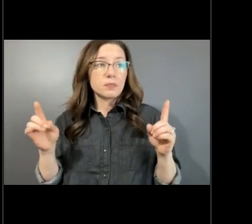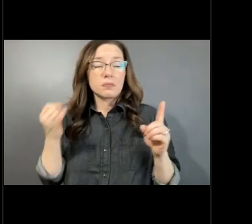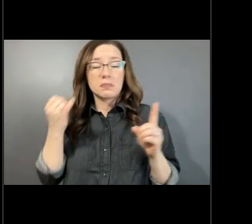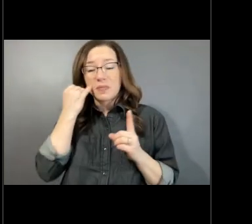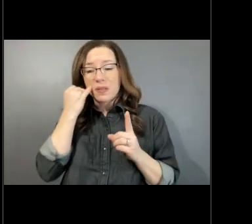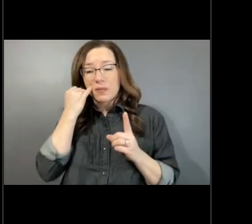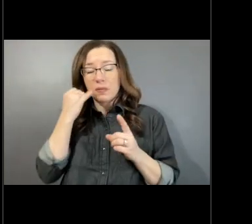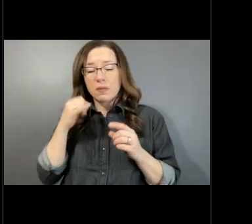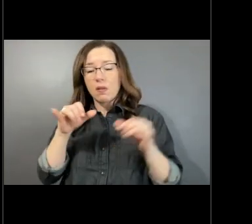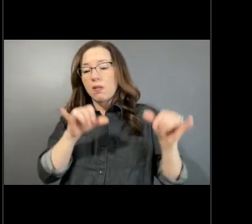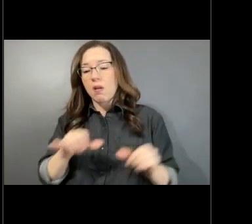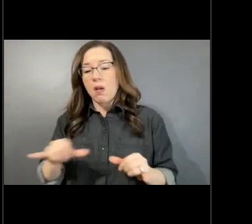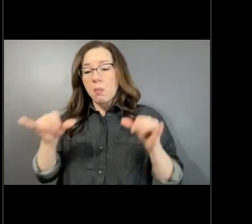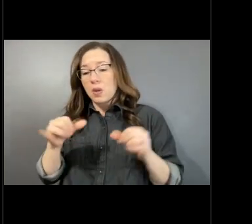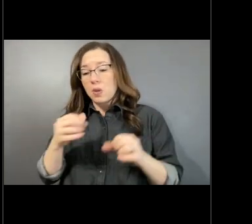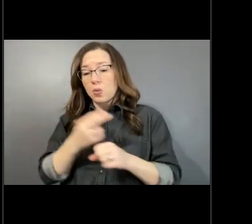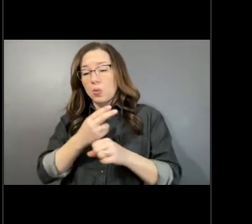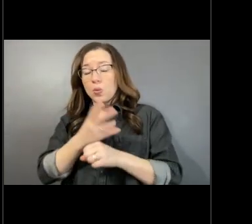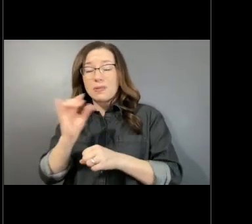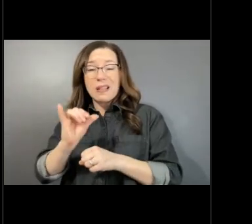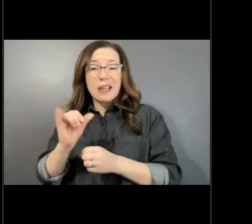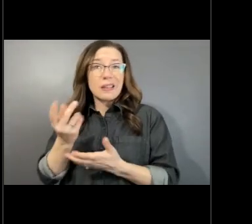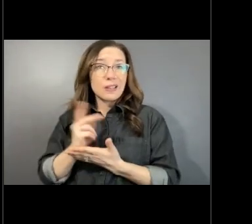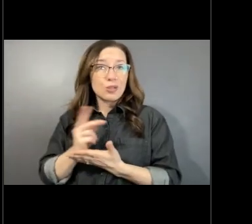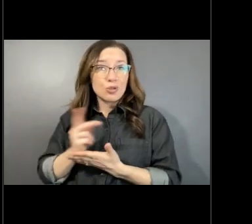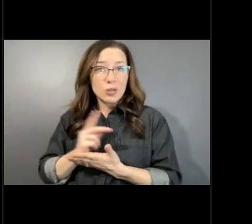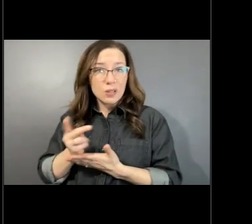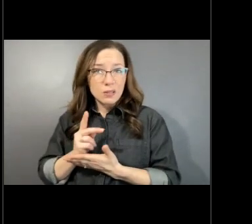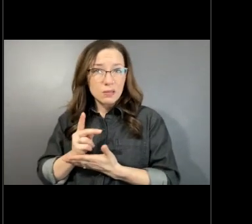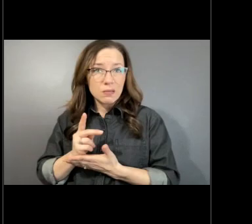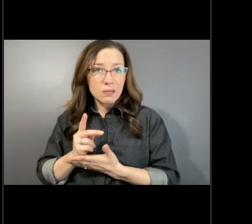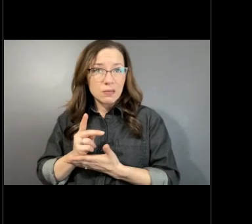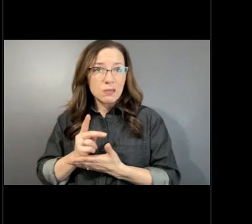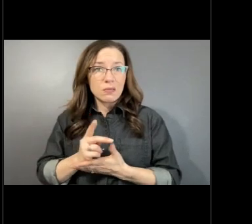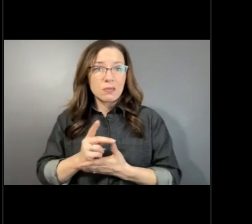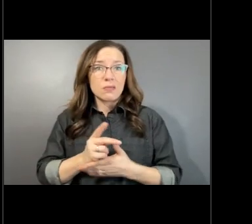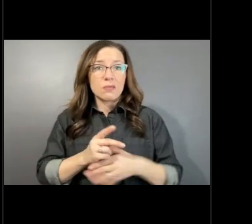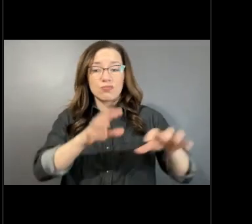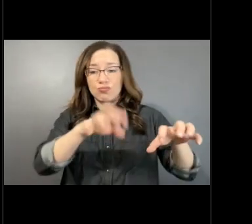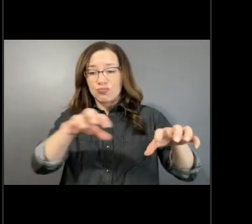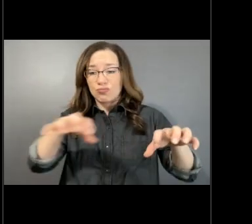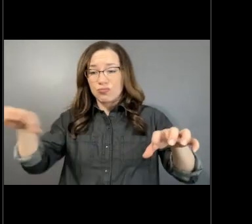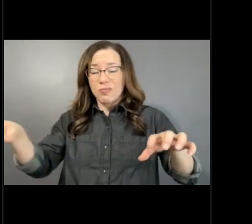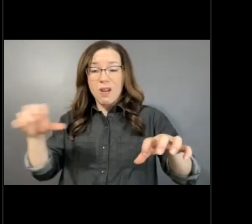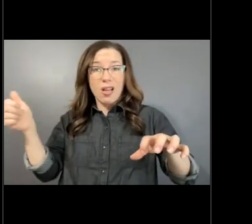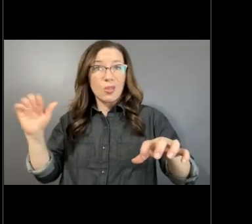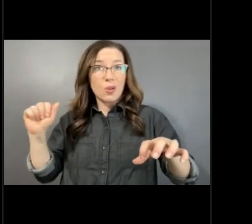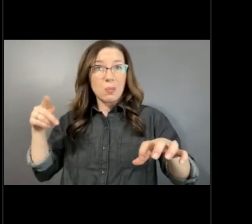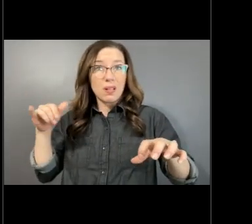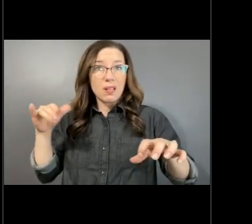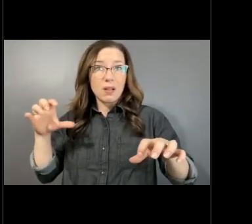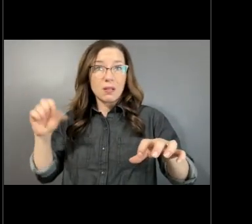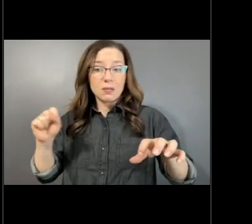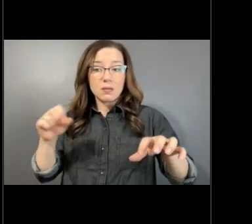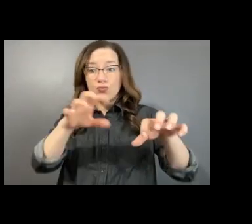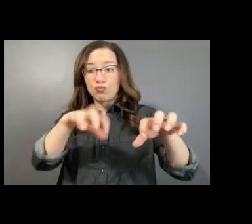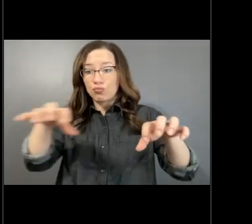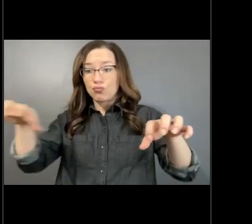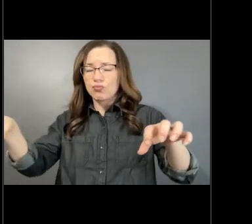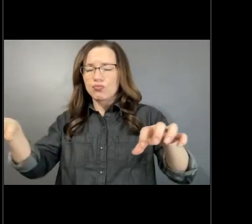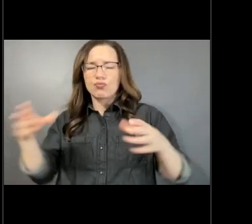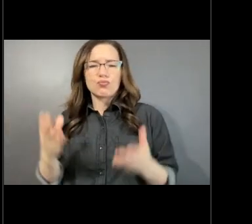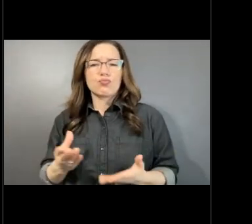use area, such as a kitchen, along a row containing other appliances, it is